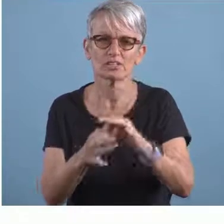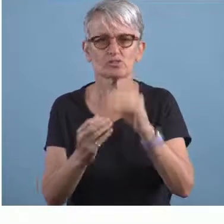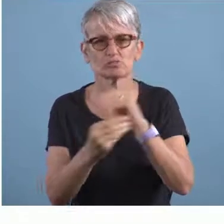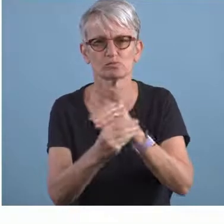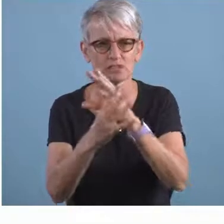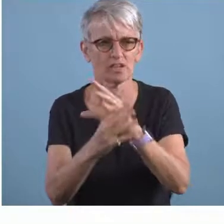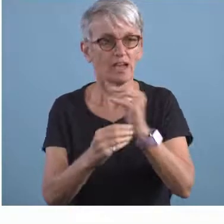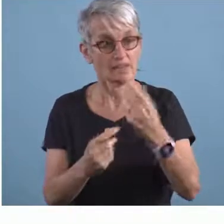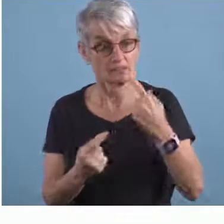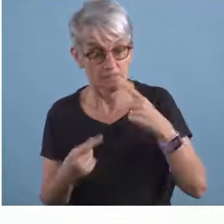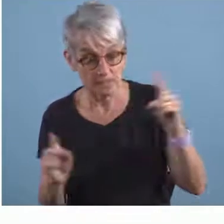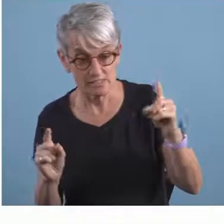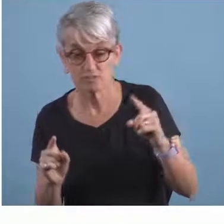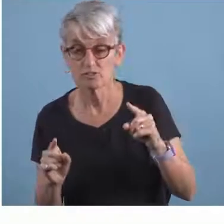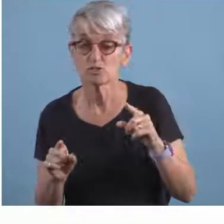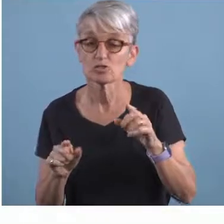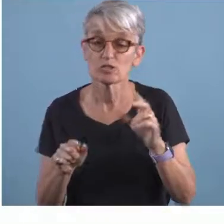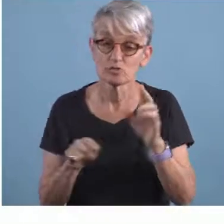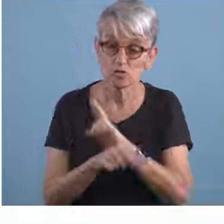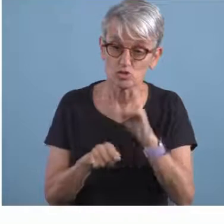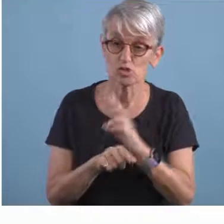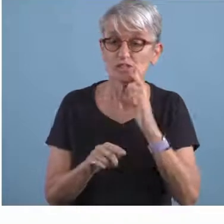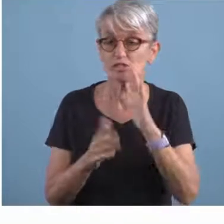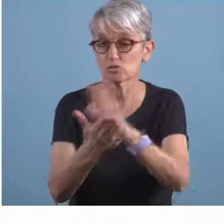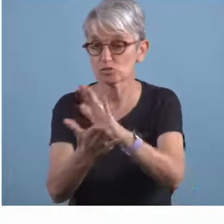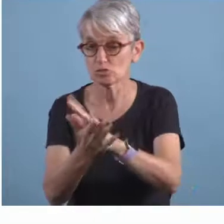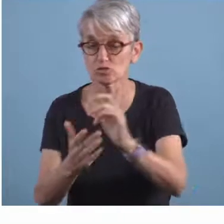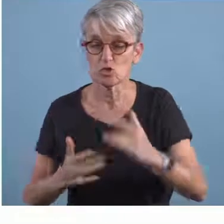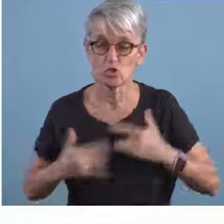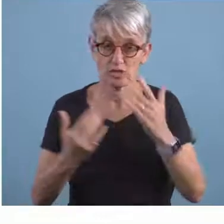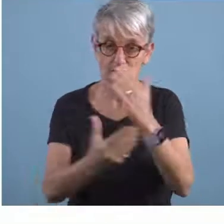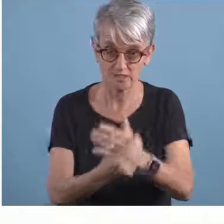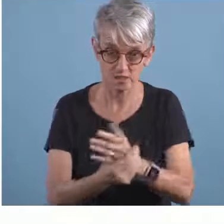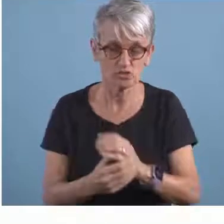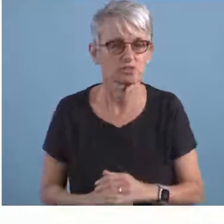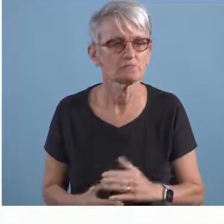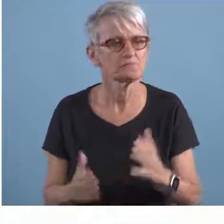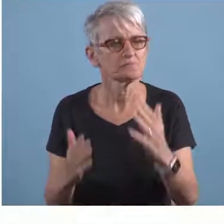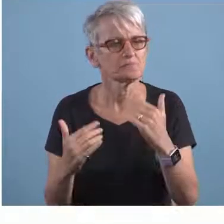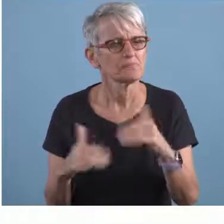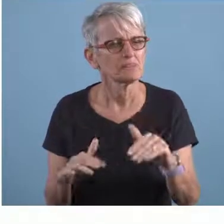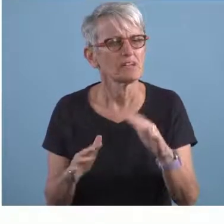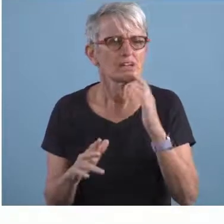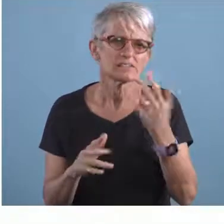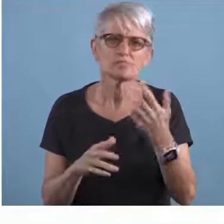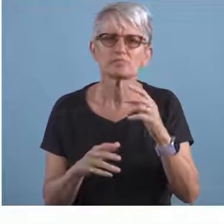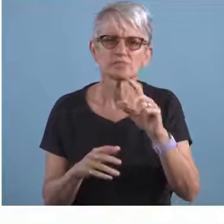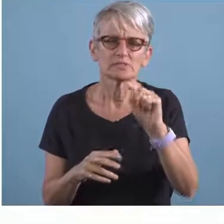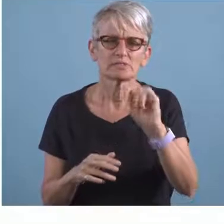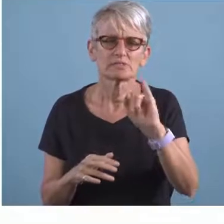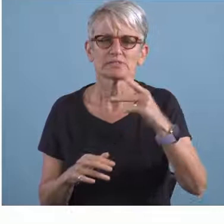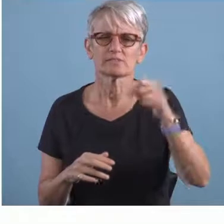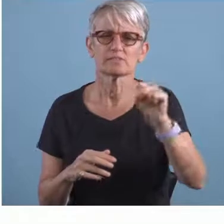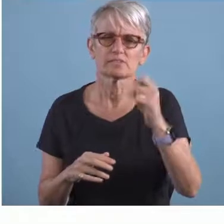in schools and in early intervention. And some practical tips